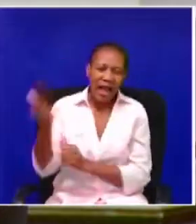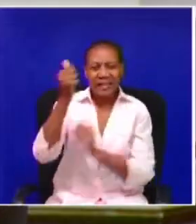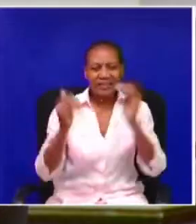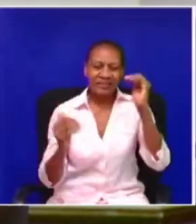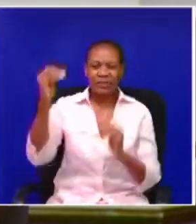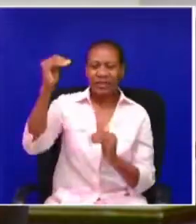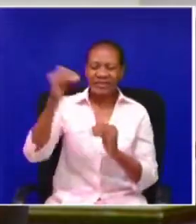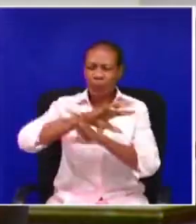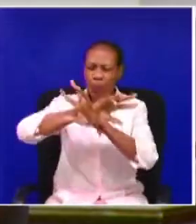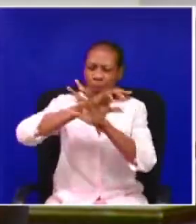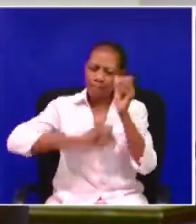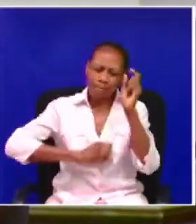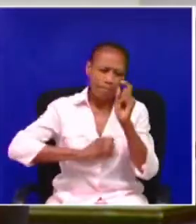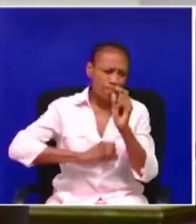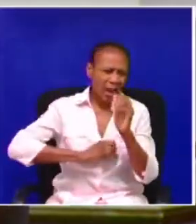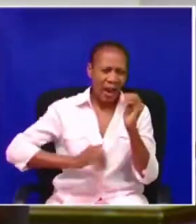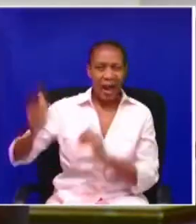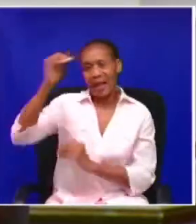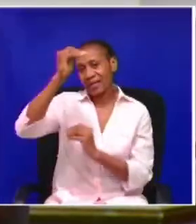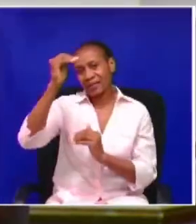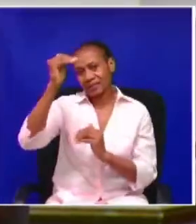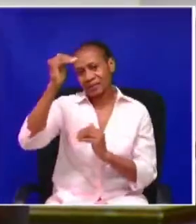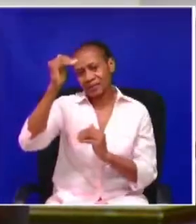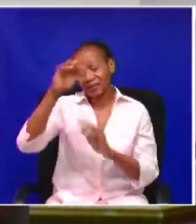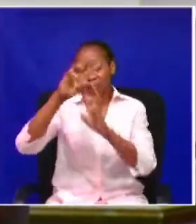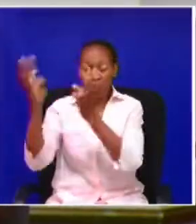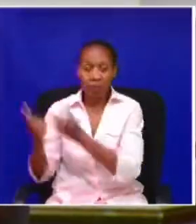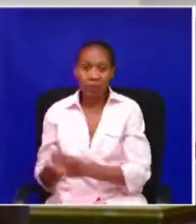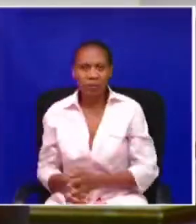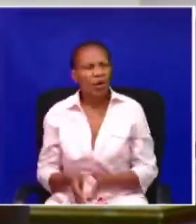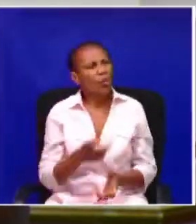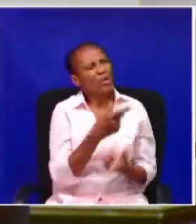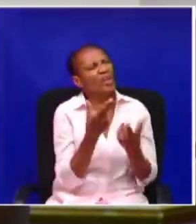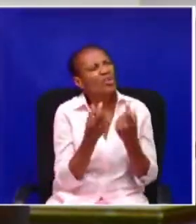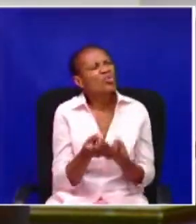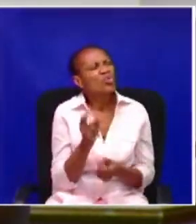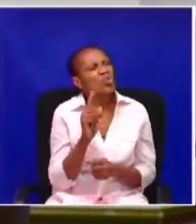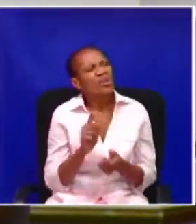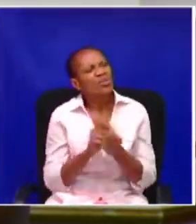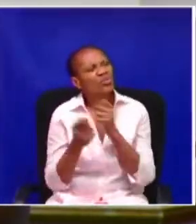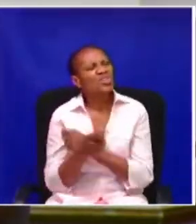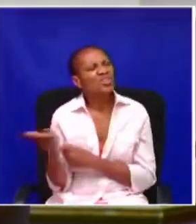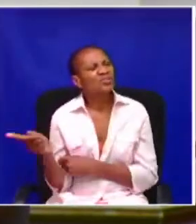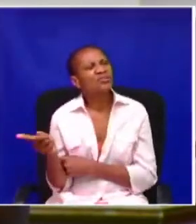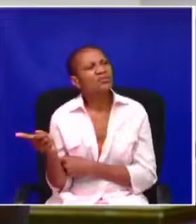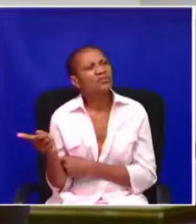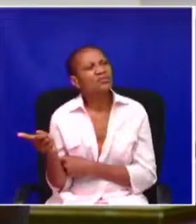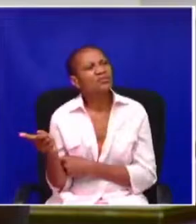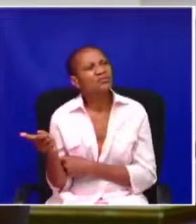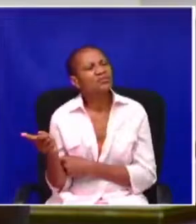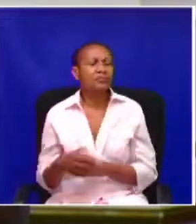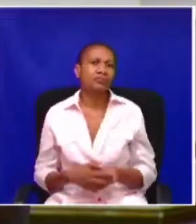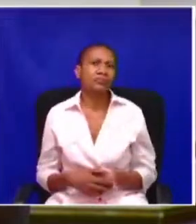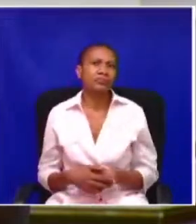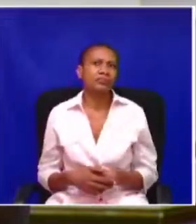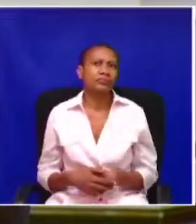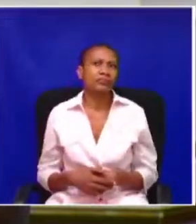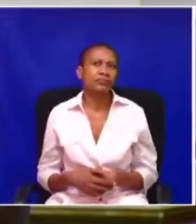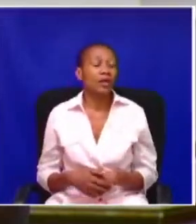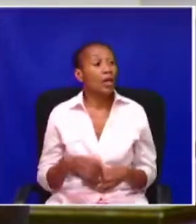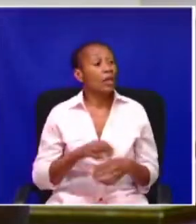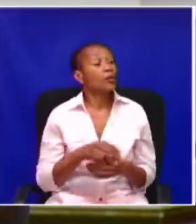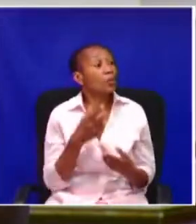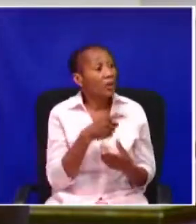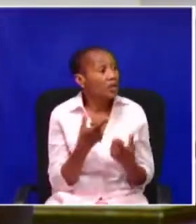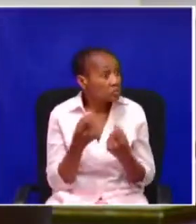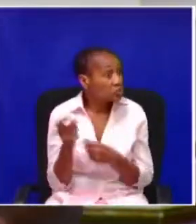world, what have you done to reduce inequality in South Africa, Mr. President? And what have been the results?